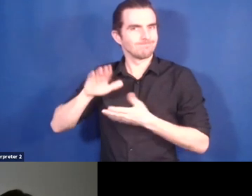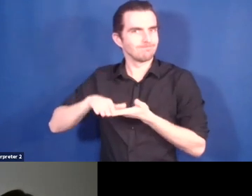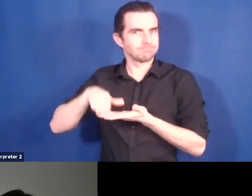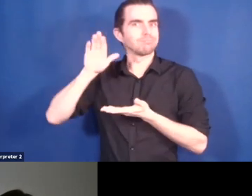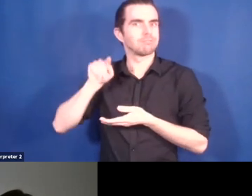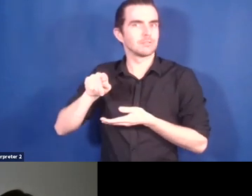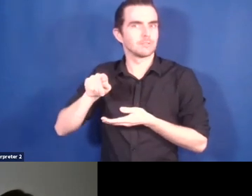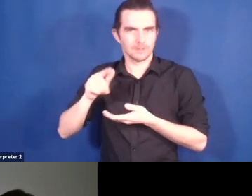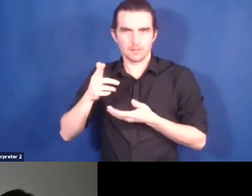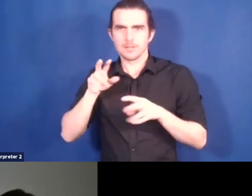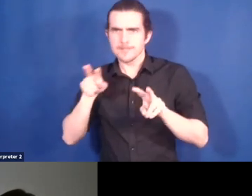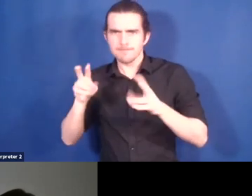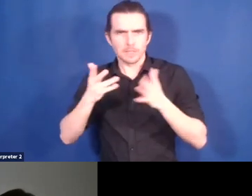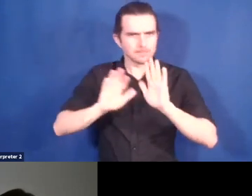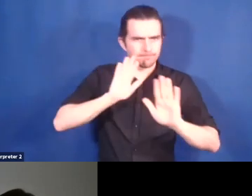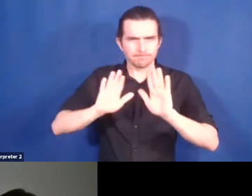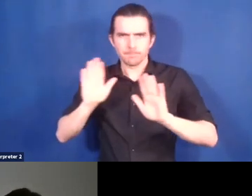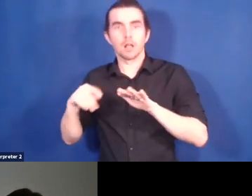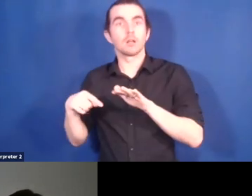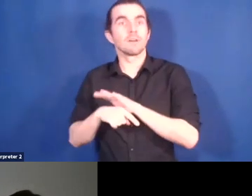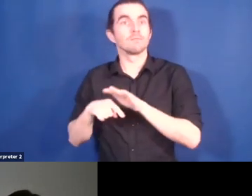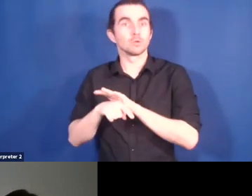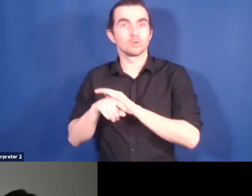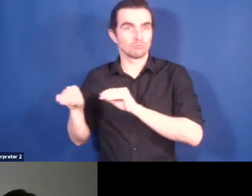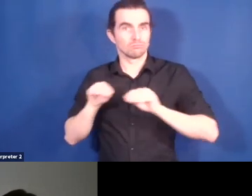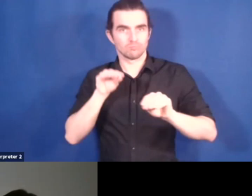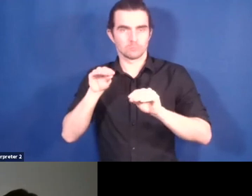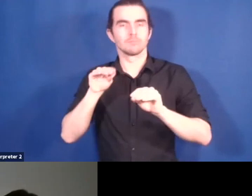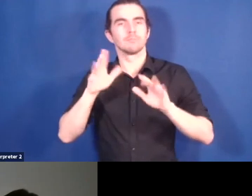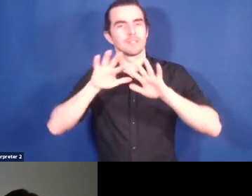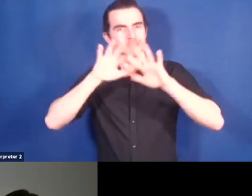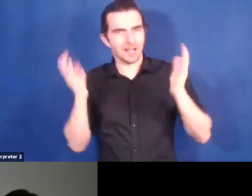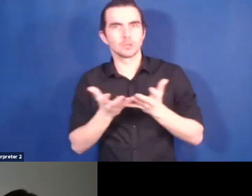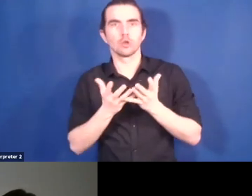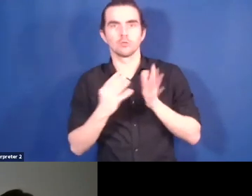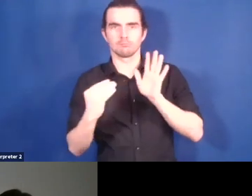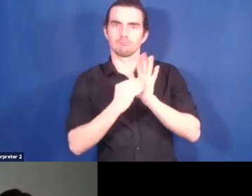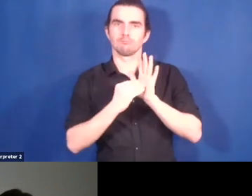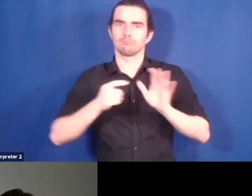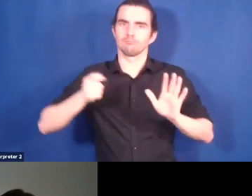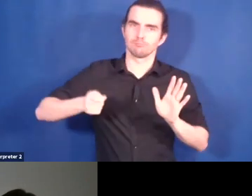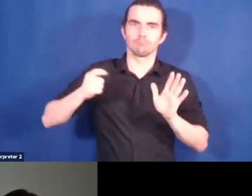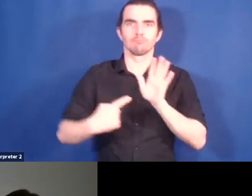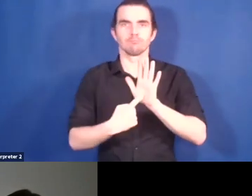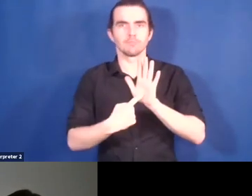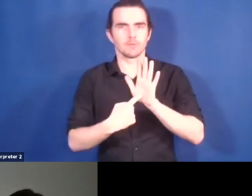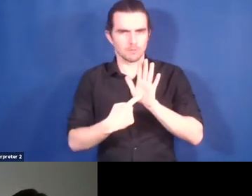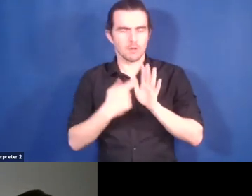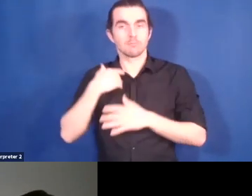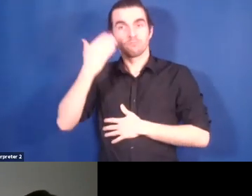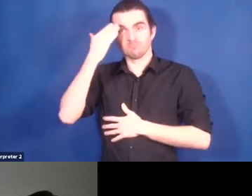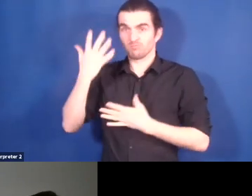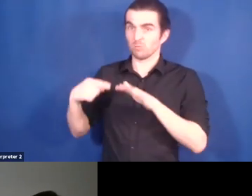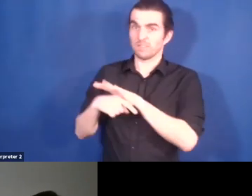look at mixed movements, which we see across the planet, this is something too that we need research on.